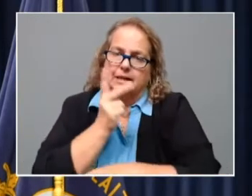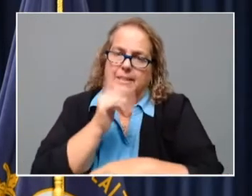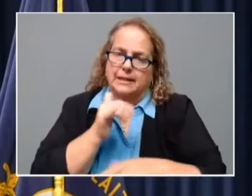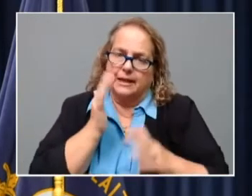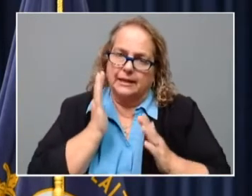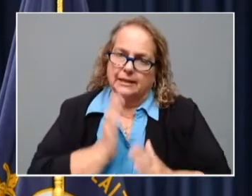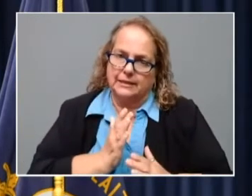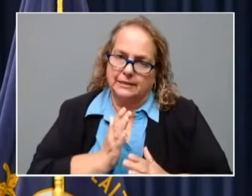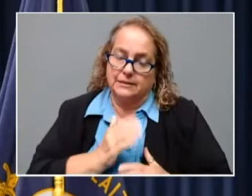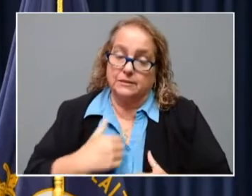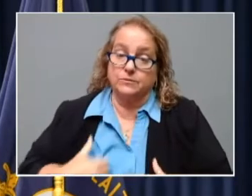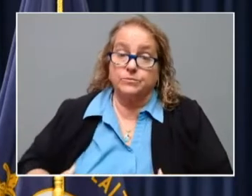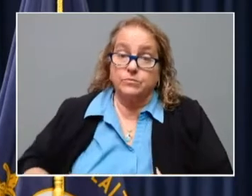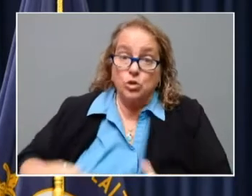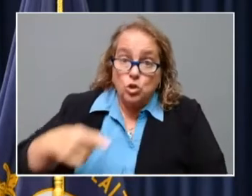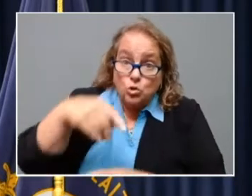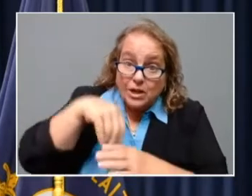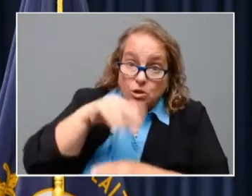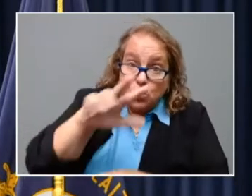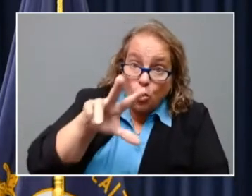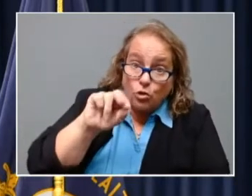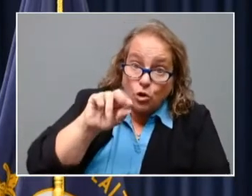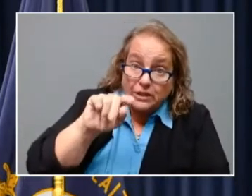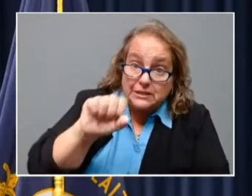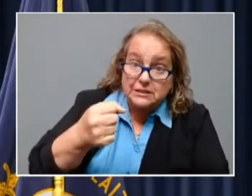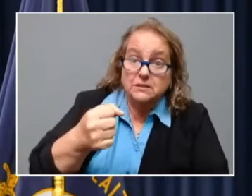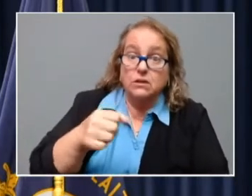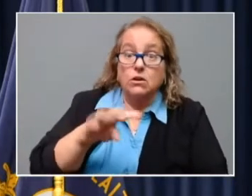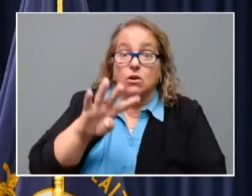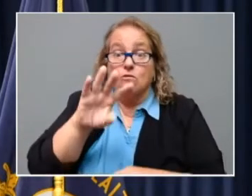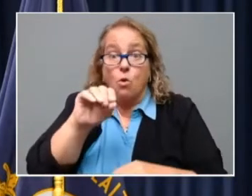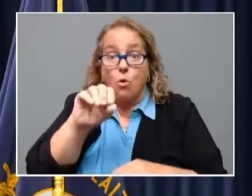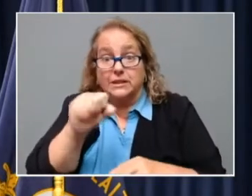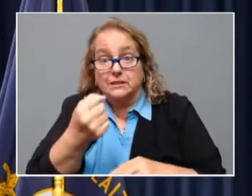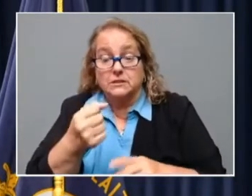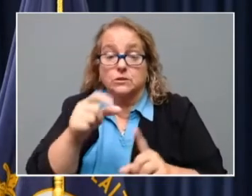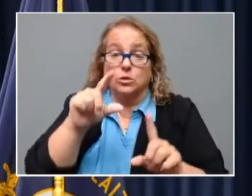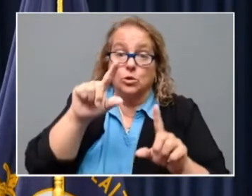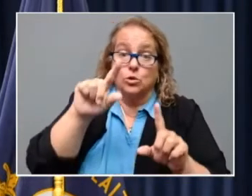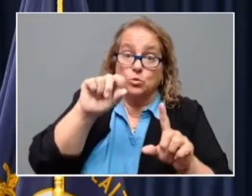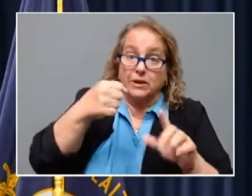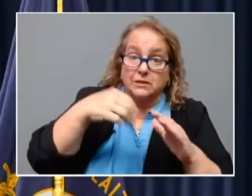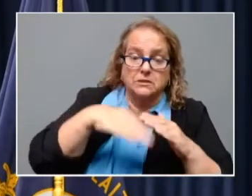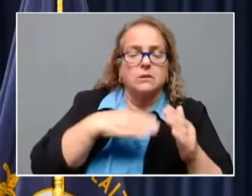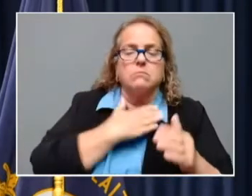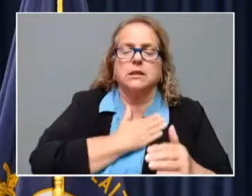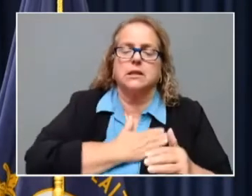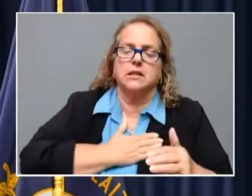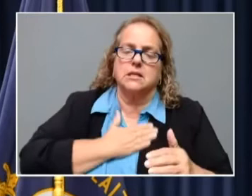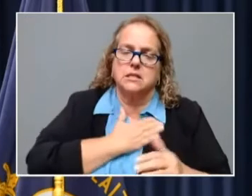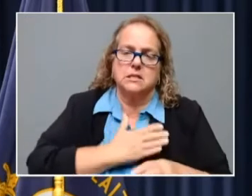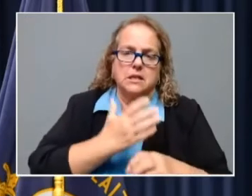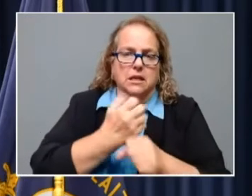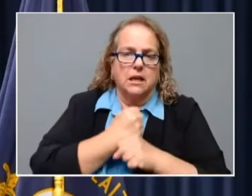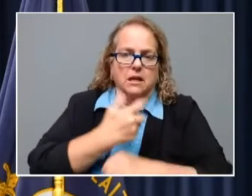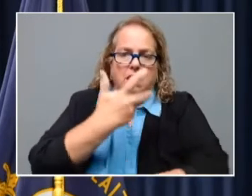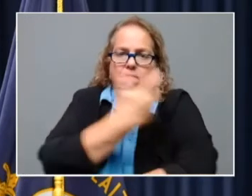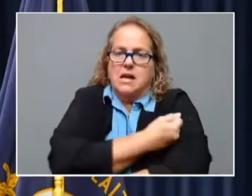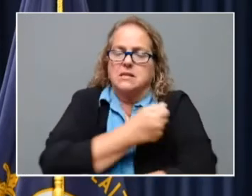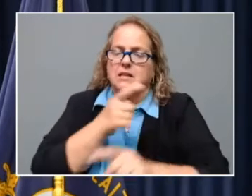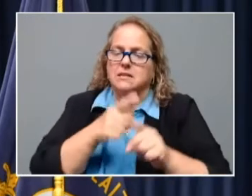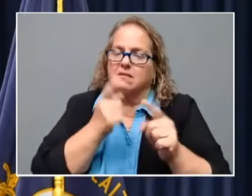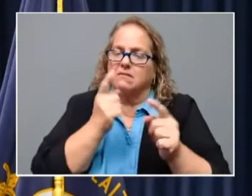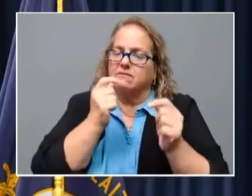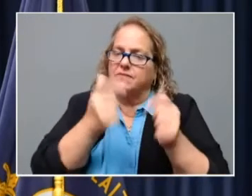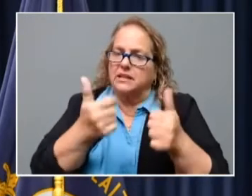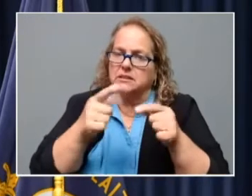in your 40s, in your 20s or below, you do need to get vaccinated as quickly as possible.